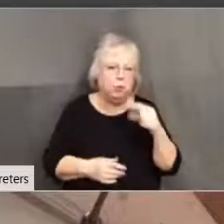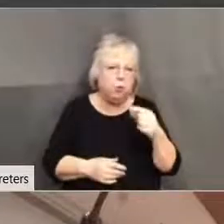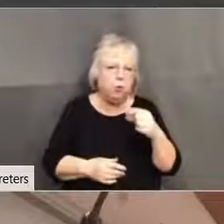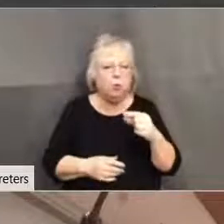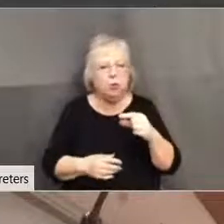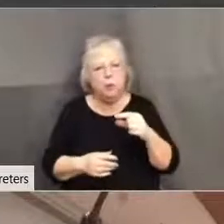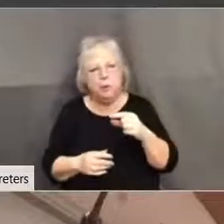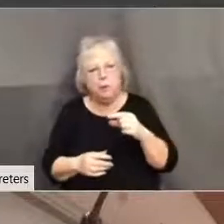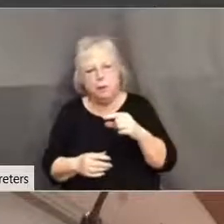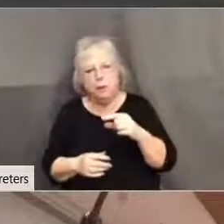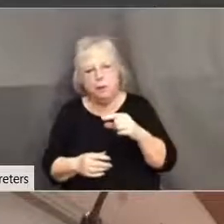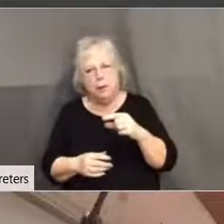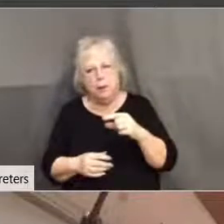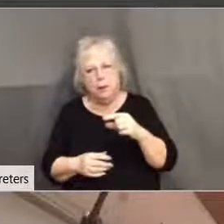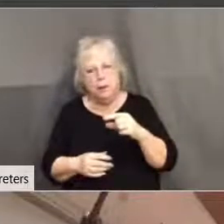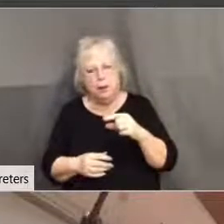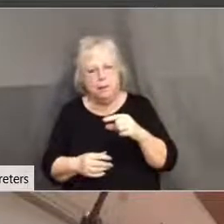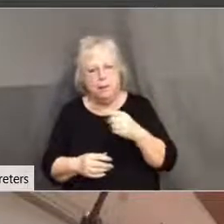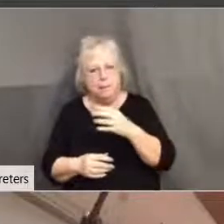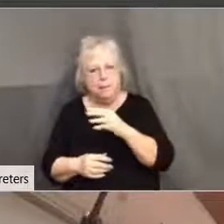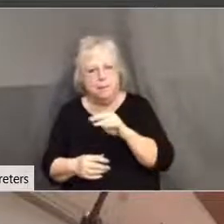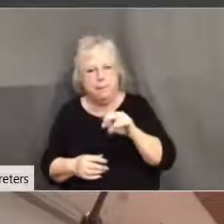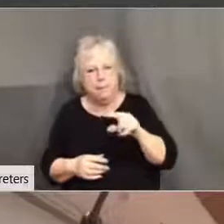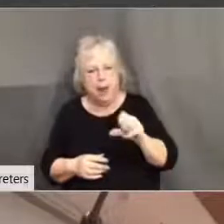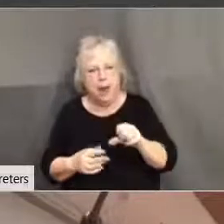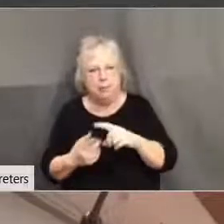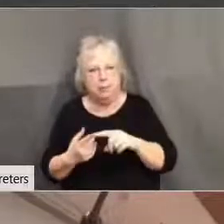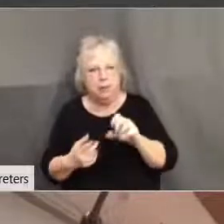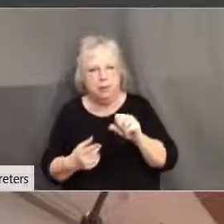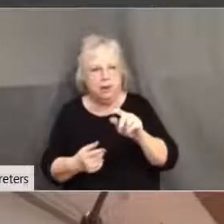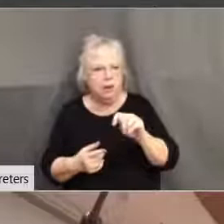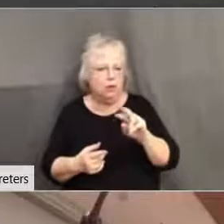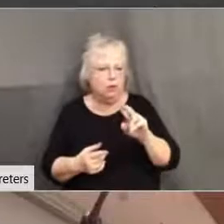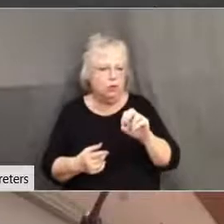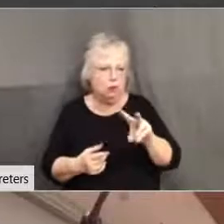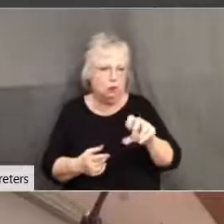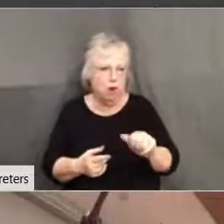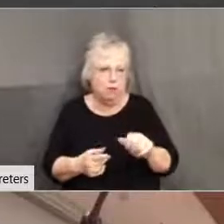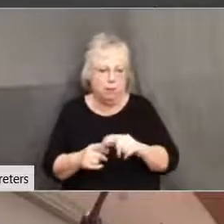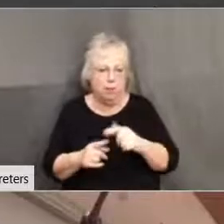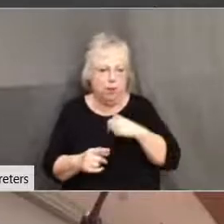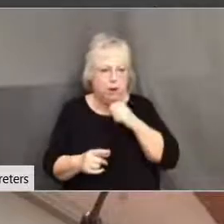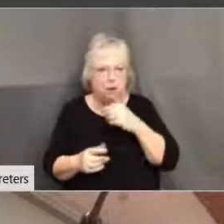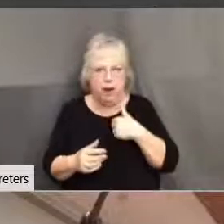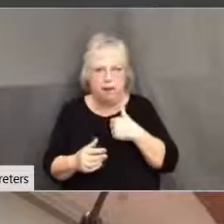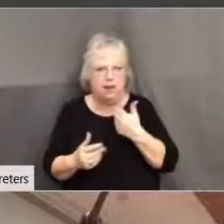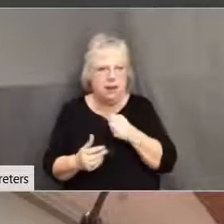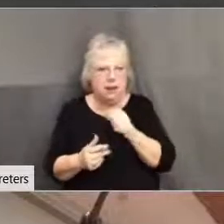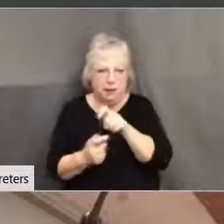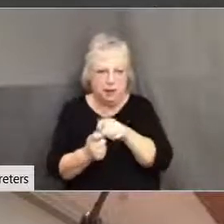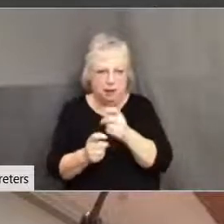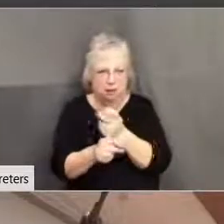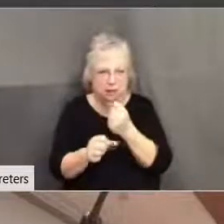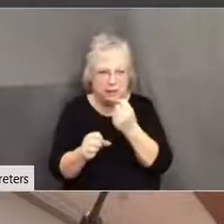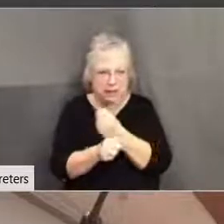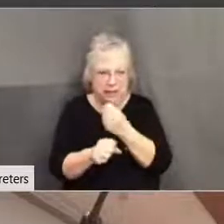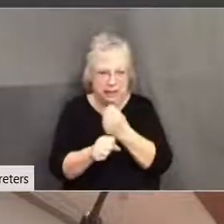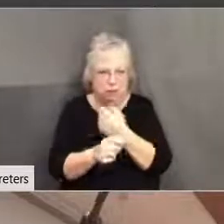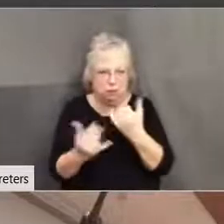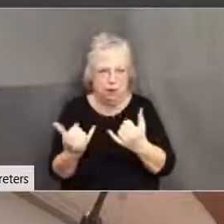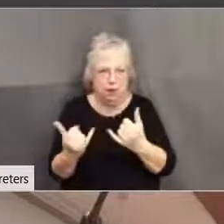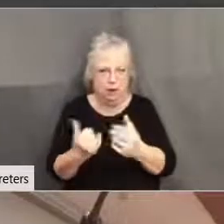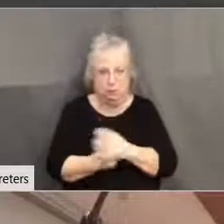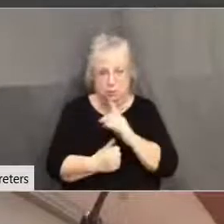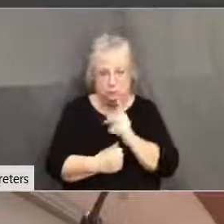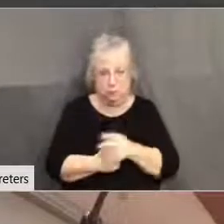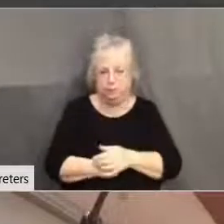Strava type data that shows a lot more people, but we don't have any trail counter statistics at this point, really. Good